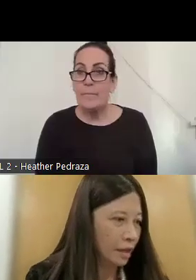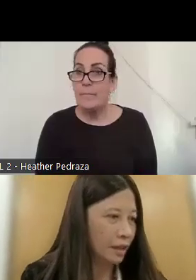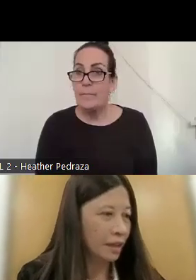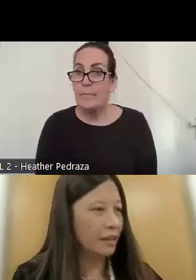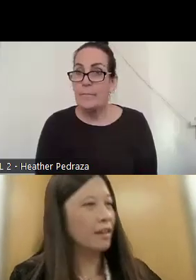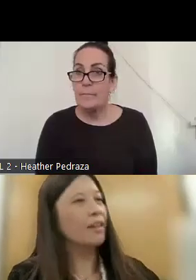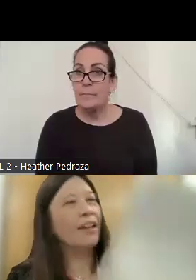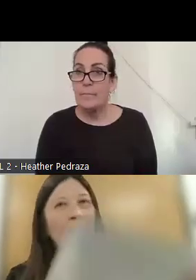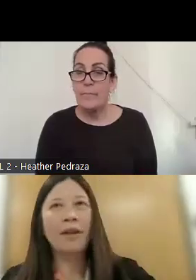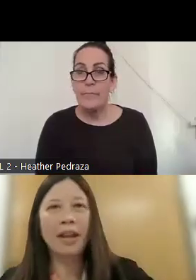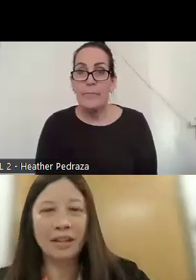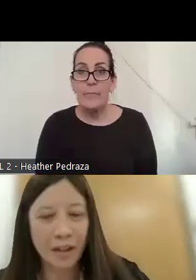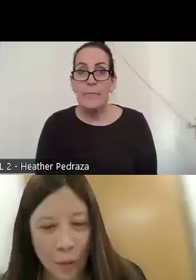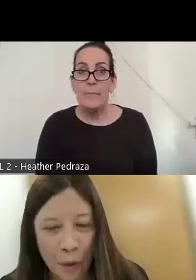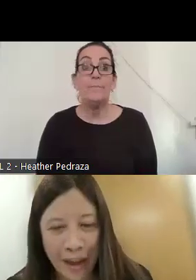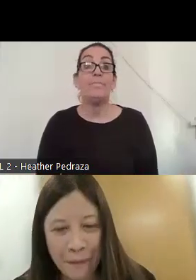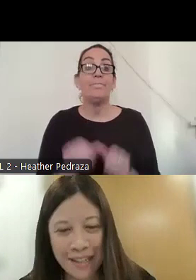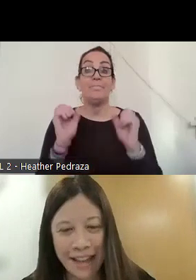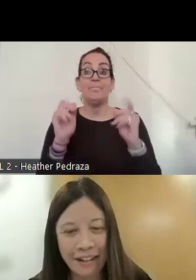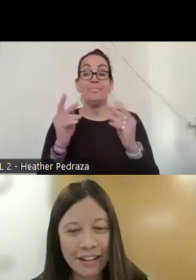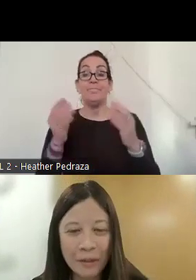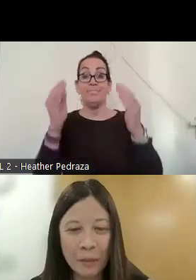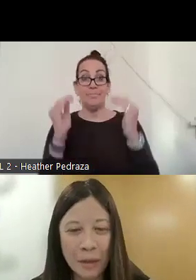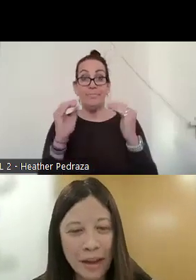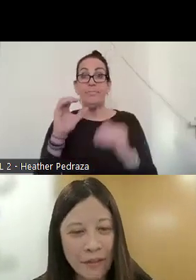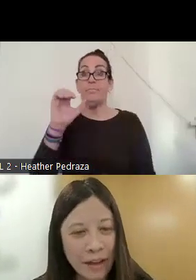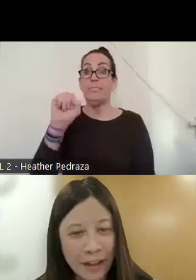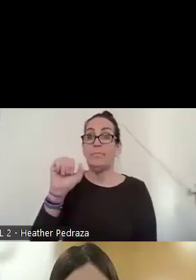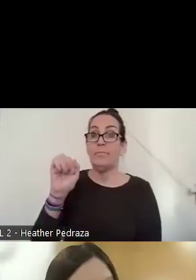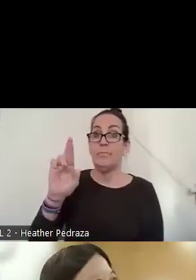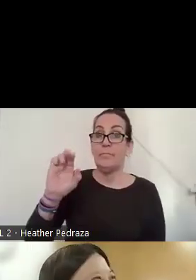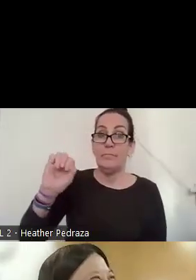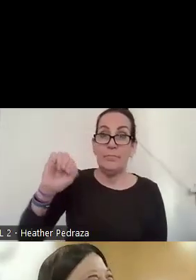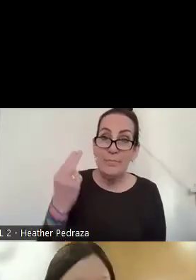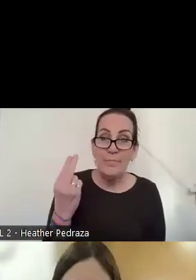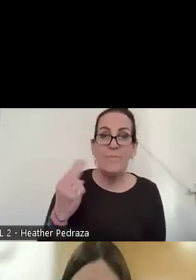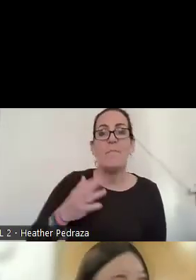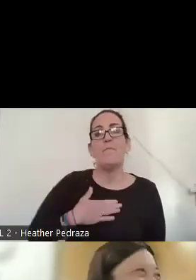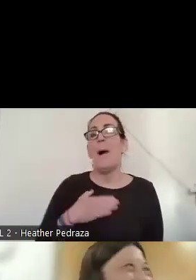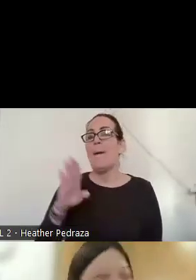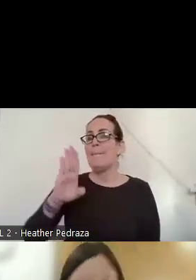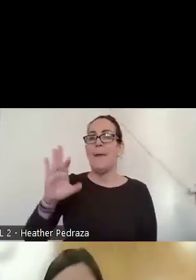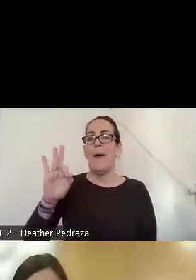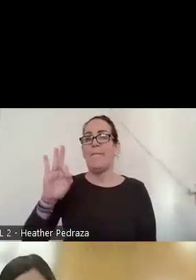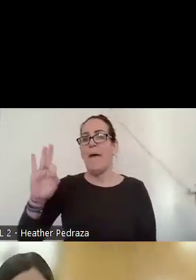Let's see. All right. Well, we have Sarah, my BFF here.